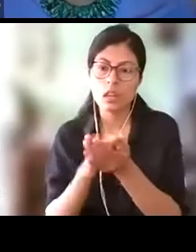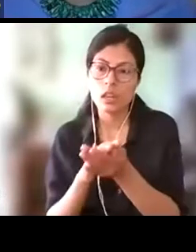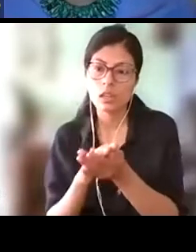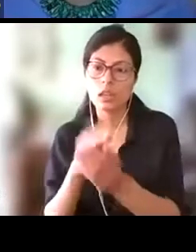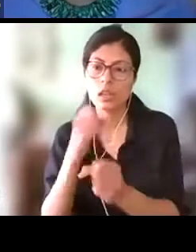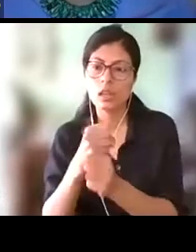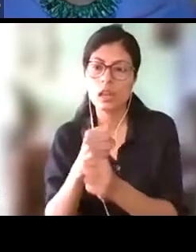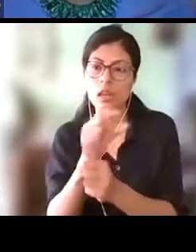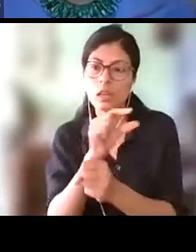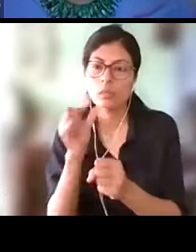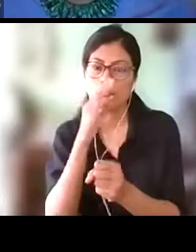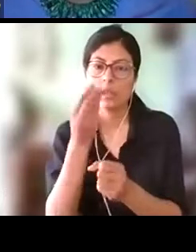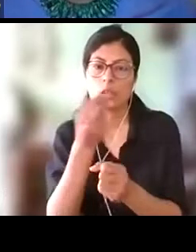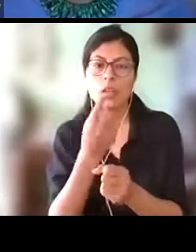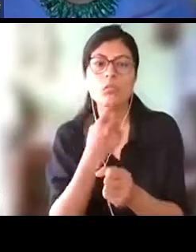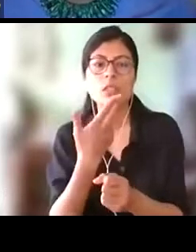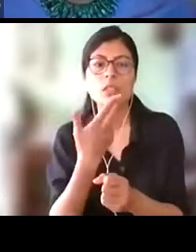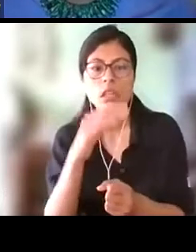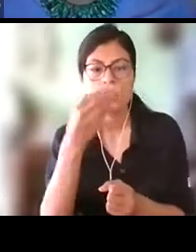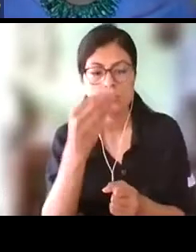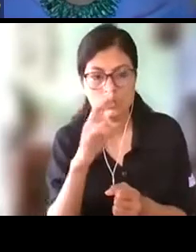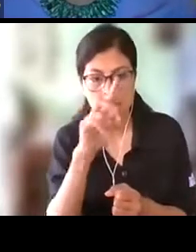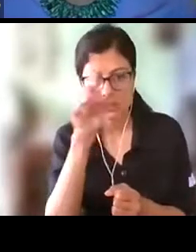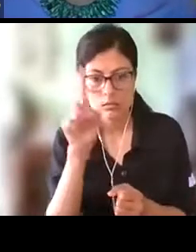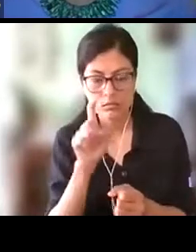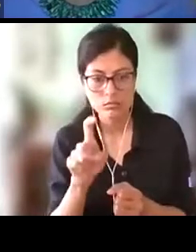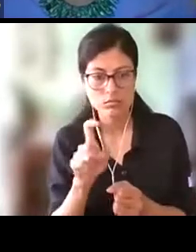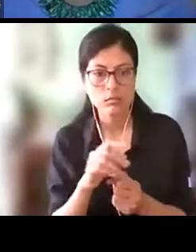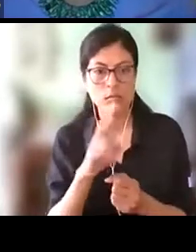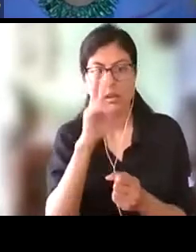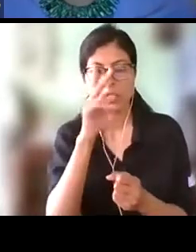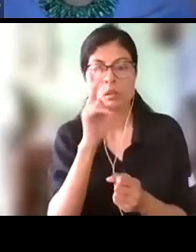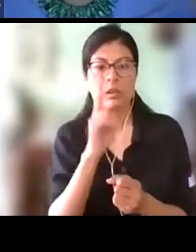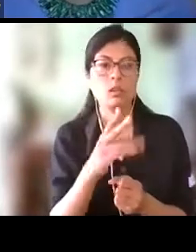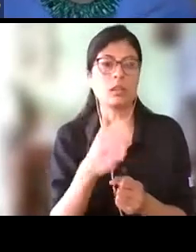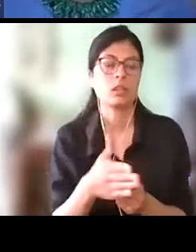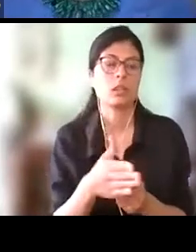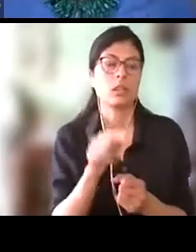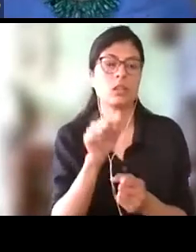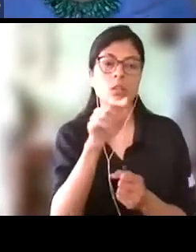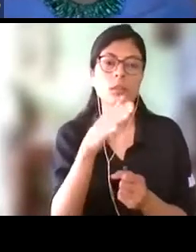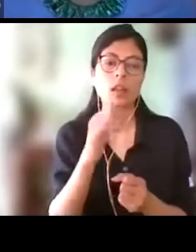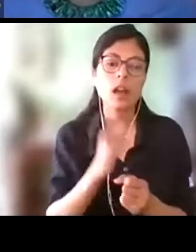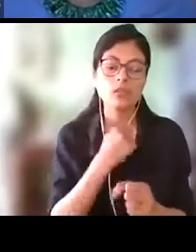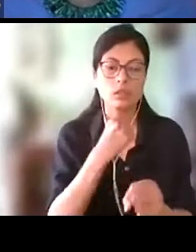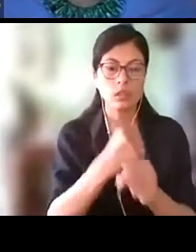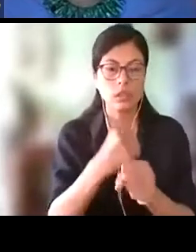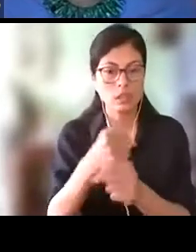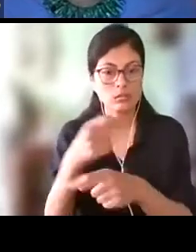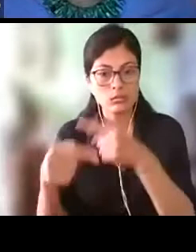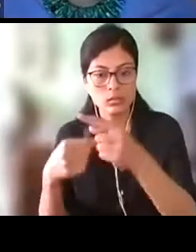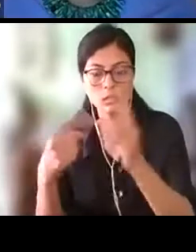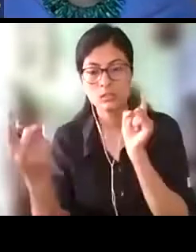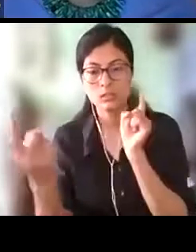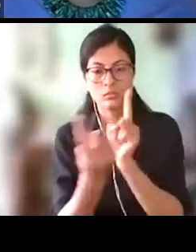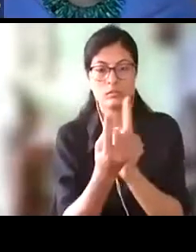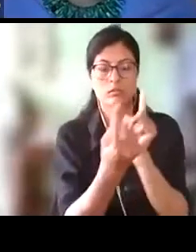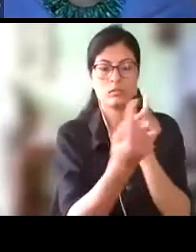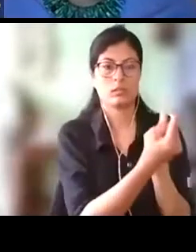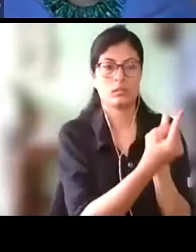challenges that you would have been facing undertaking your work. And then finally, the importance of partnerships and,